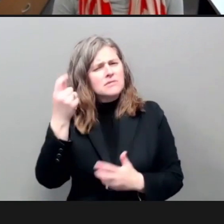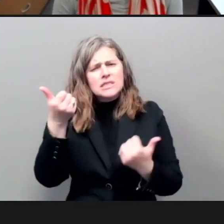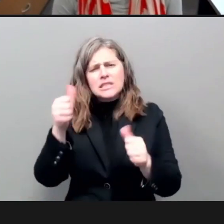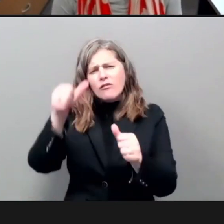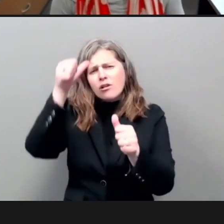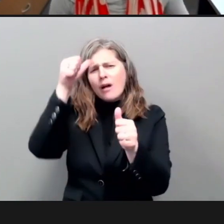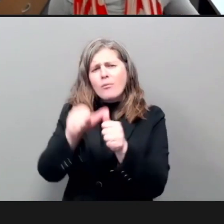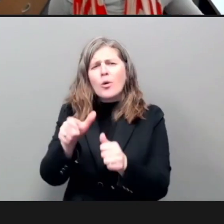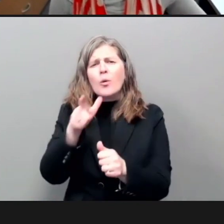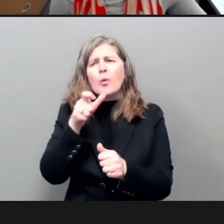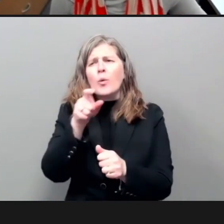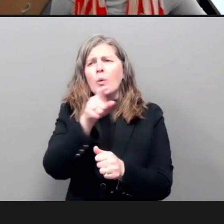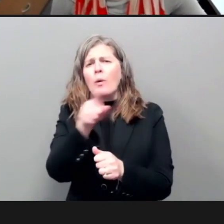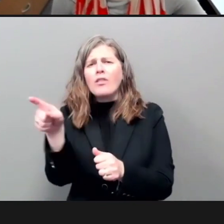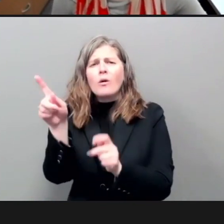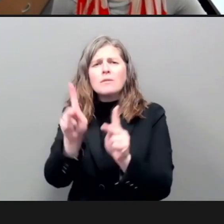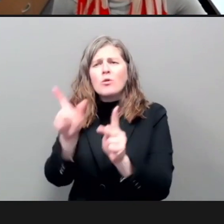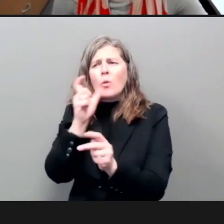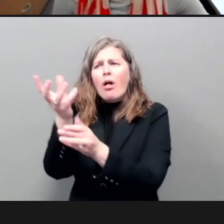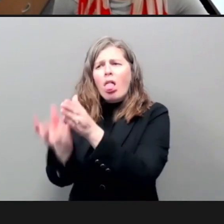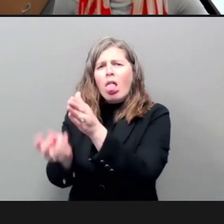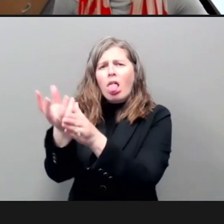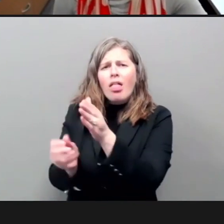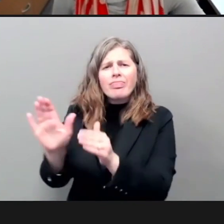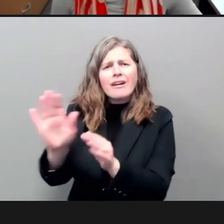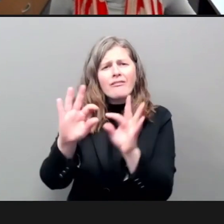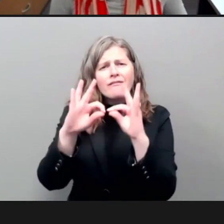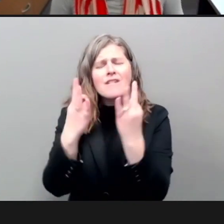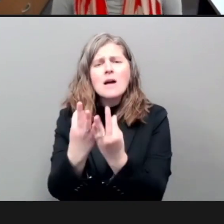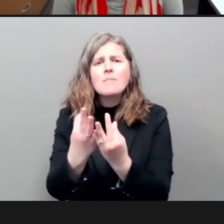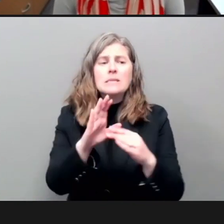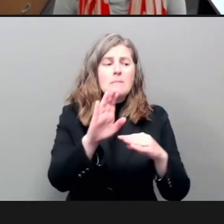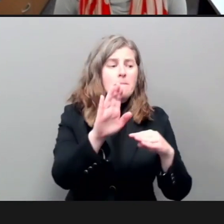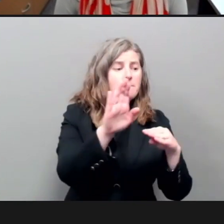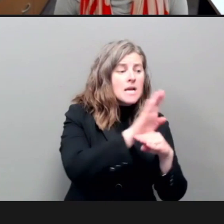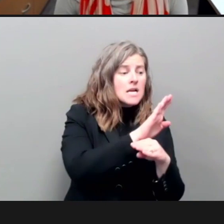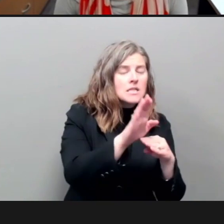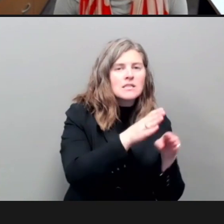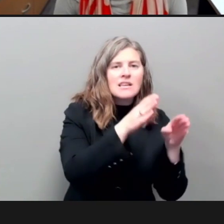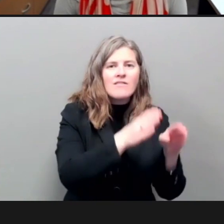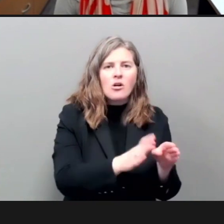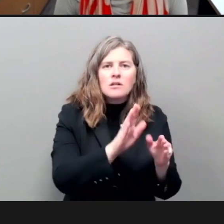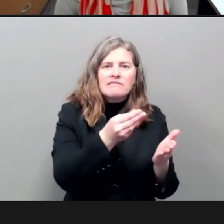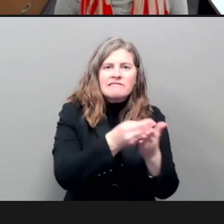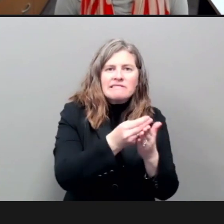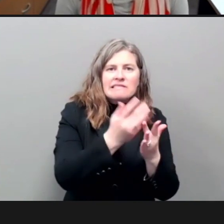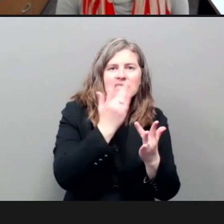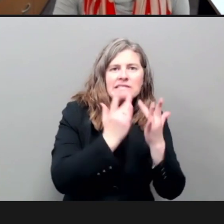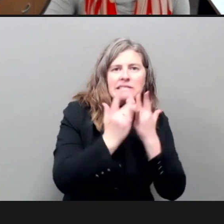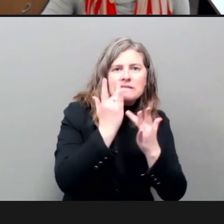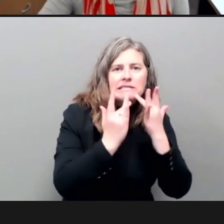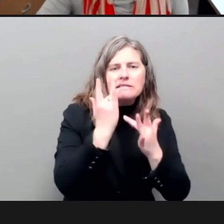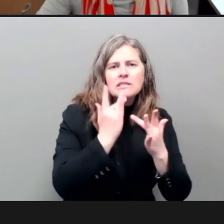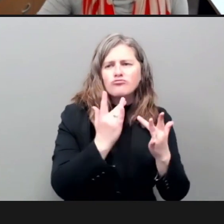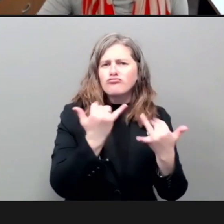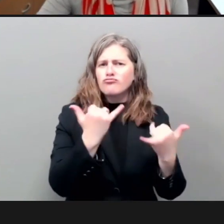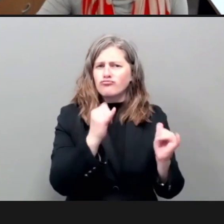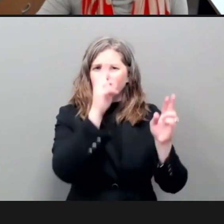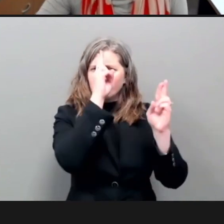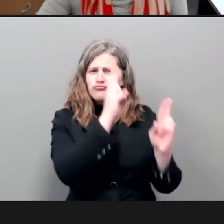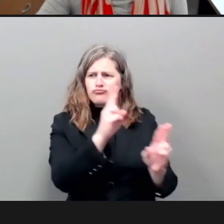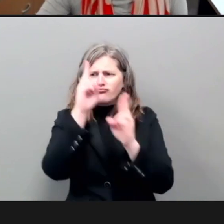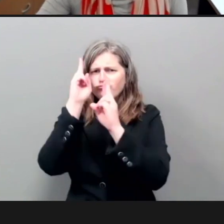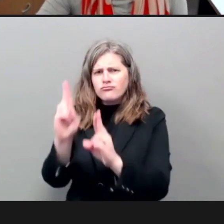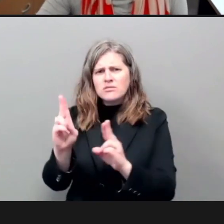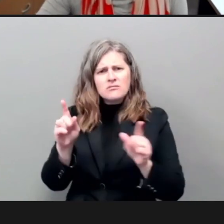we've lost and their families and businesses and individuals who have financially struggled during this pandemic. Those